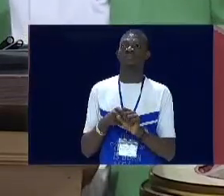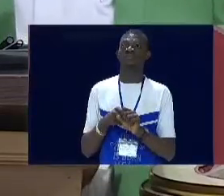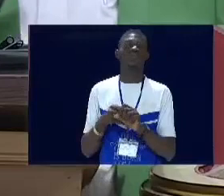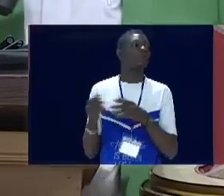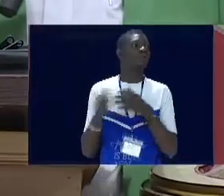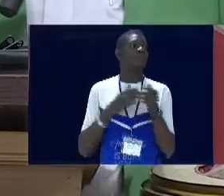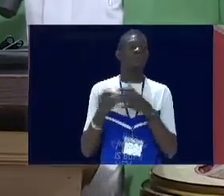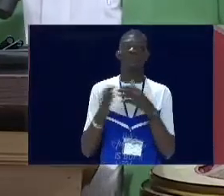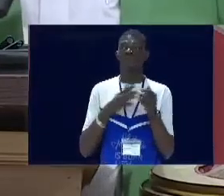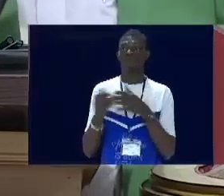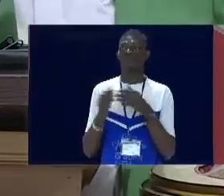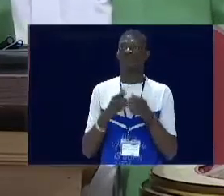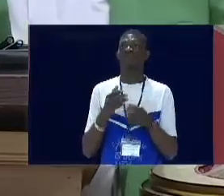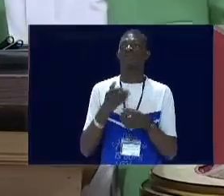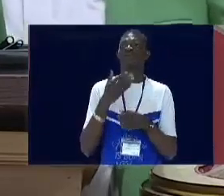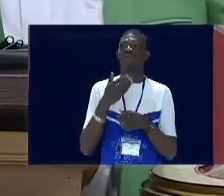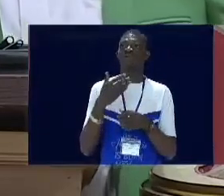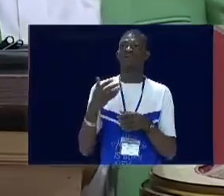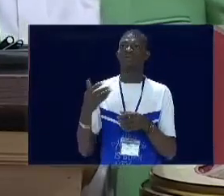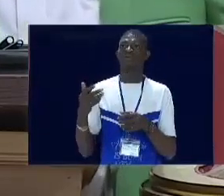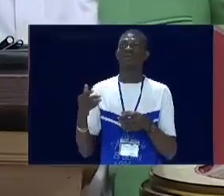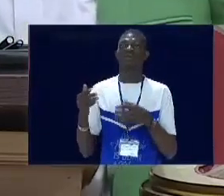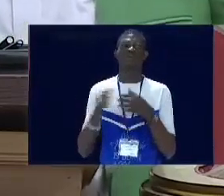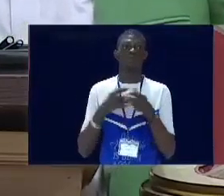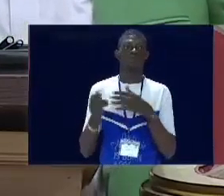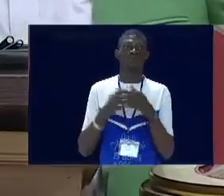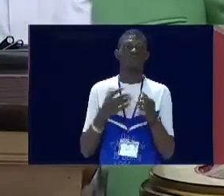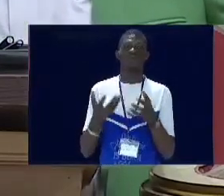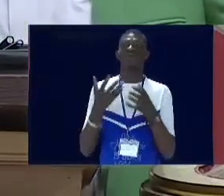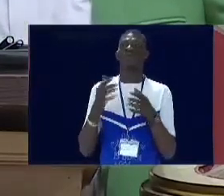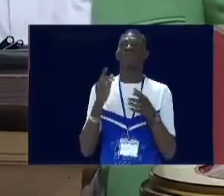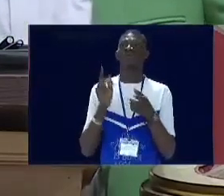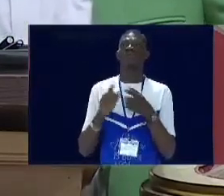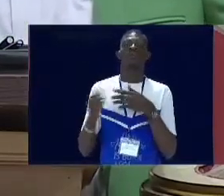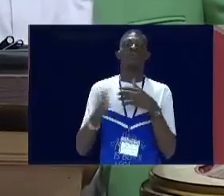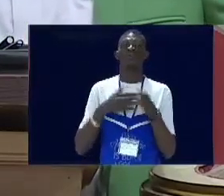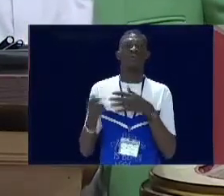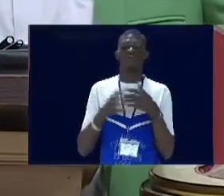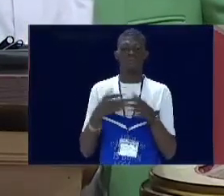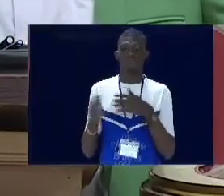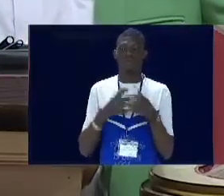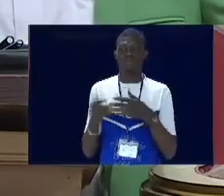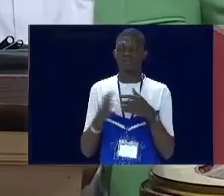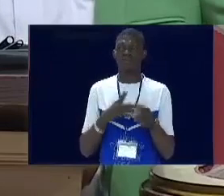Whatever piece of cloth that you want anointed,